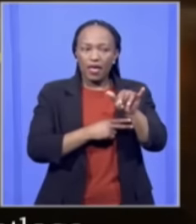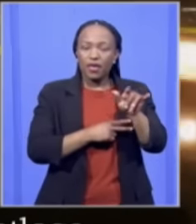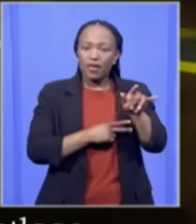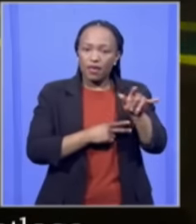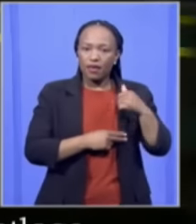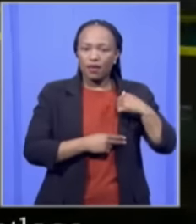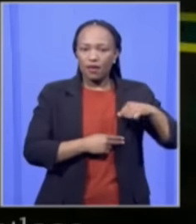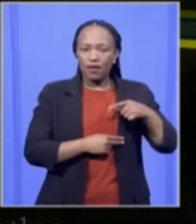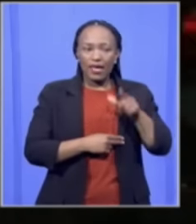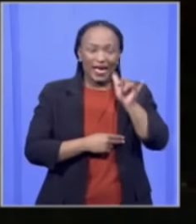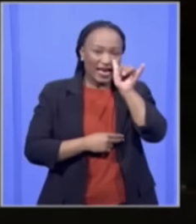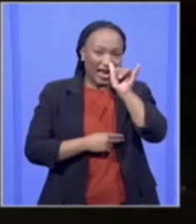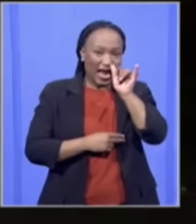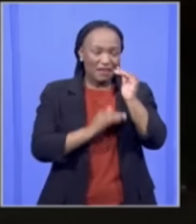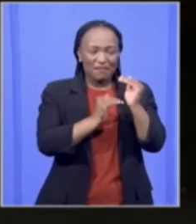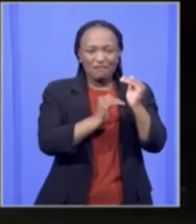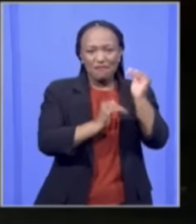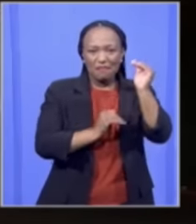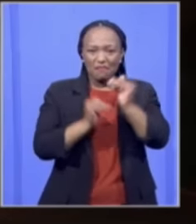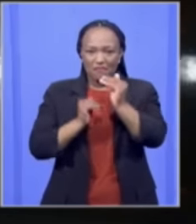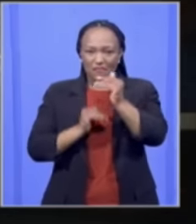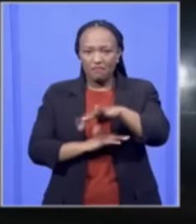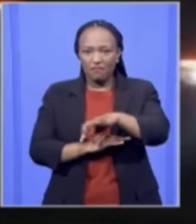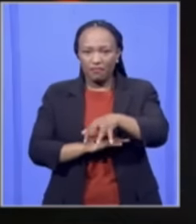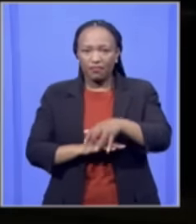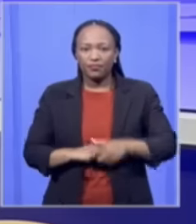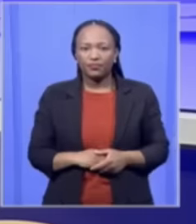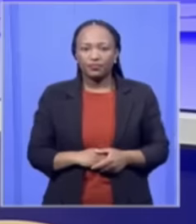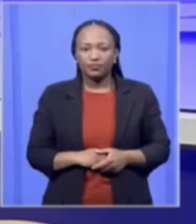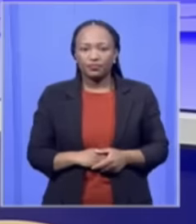godimo ya bonweenwee kwa porofenseng.